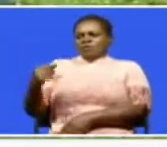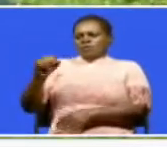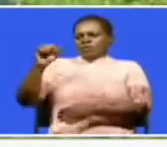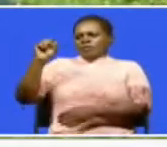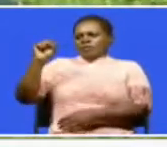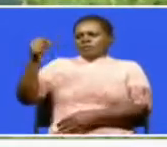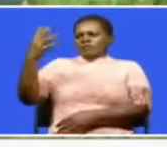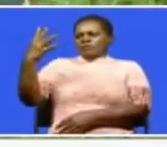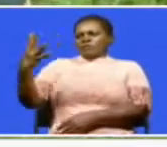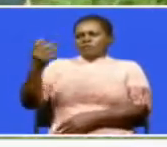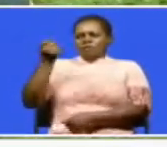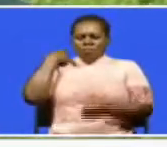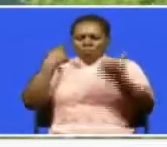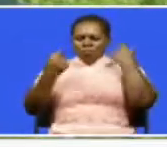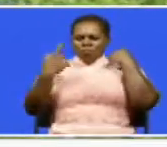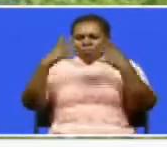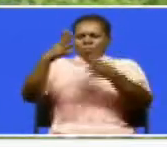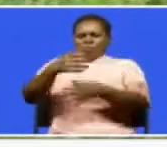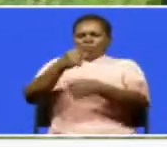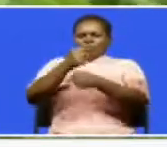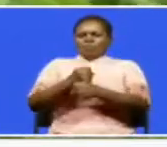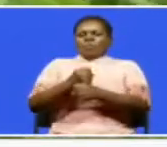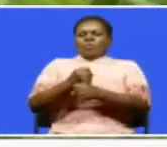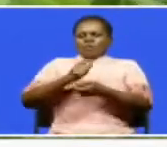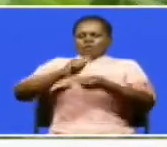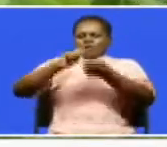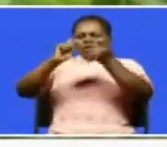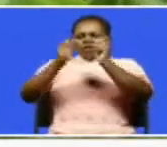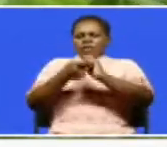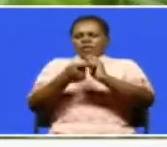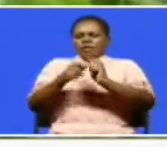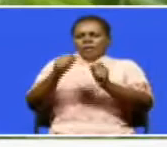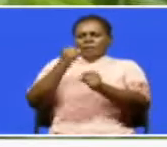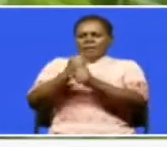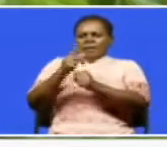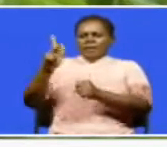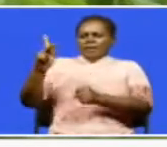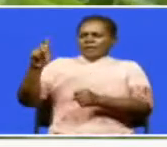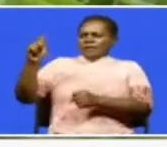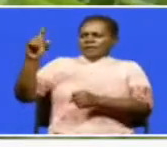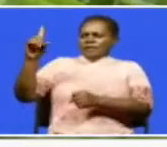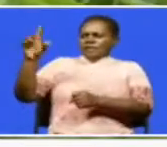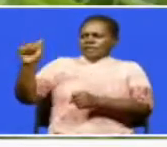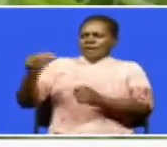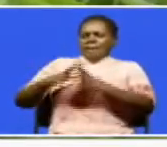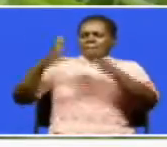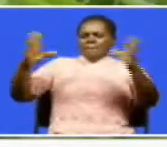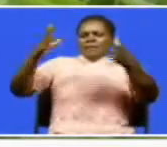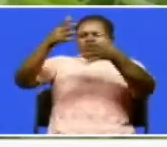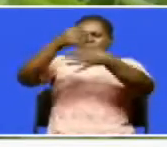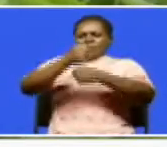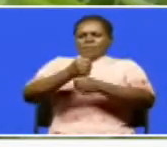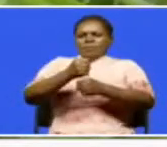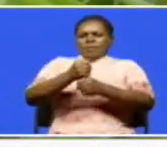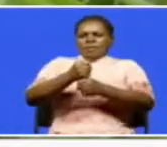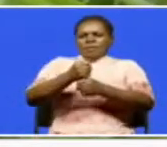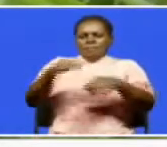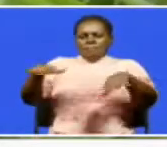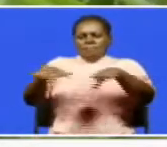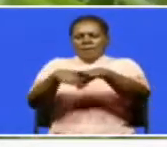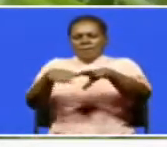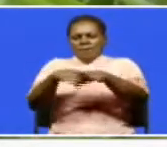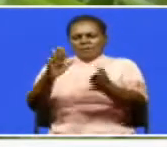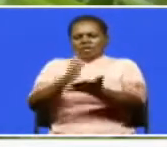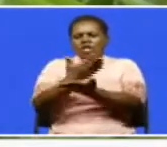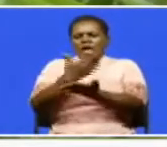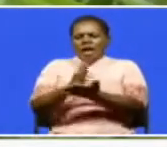54 tea factory companies. This restructuring makes KTDA one of Kenya's largest companies by shareholding, as it